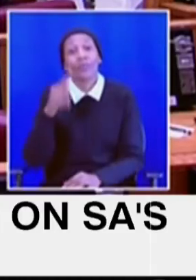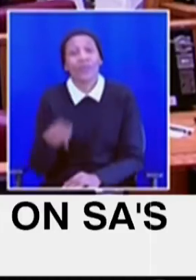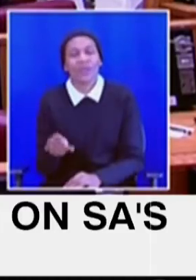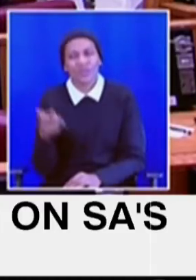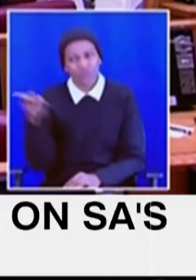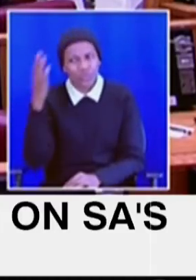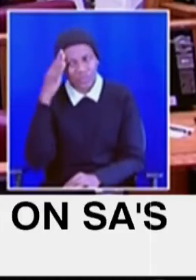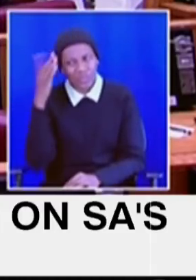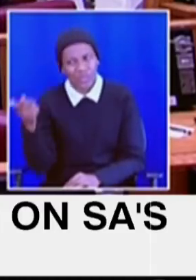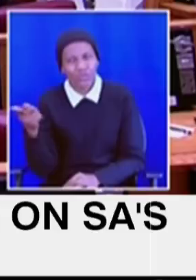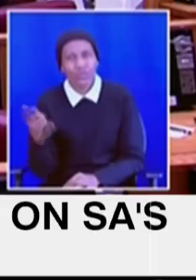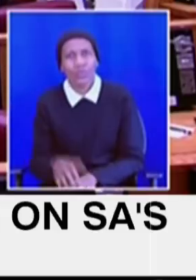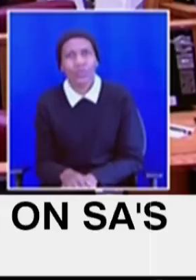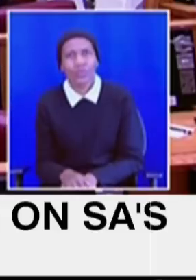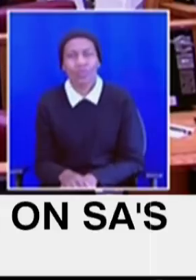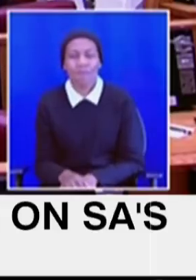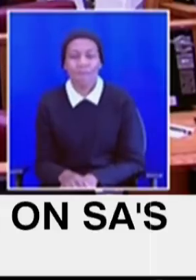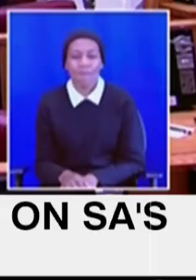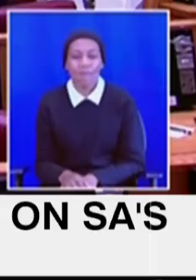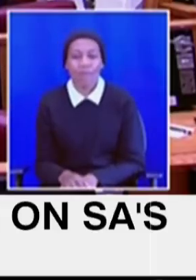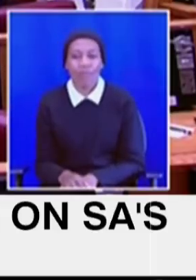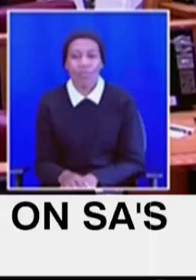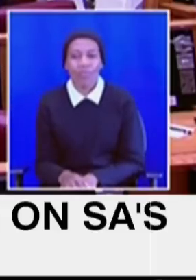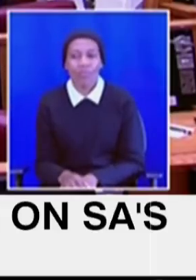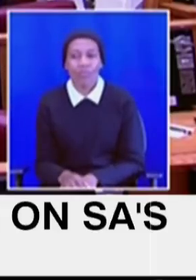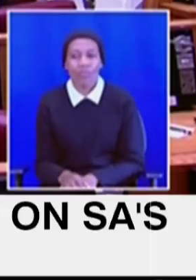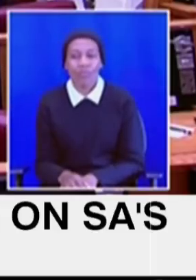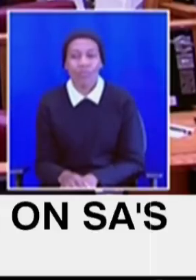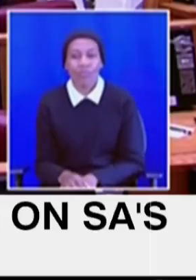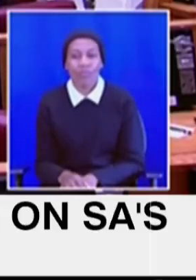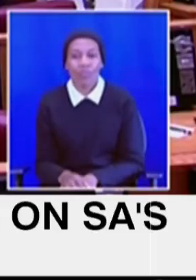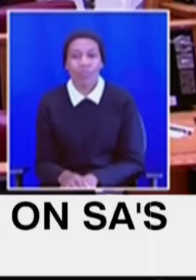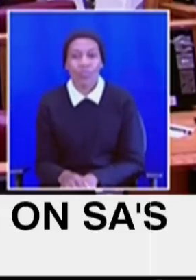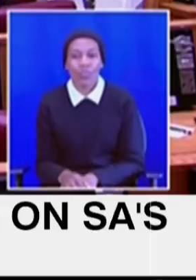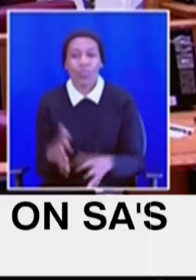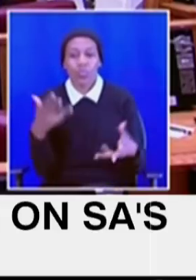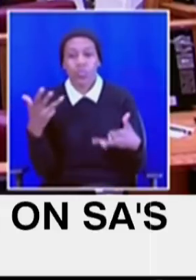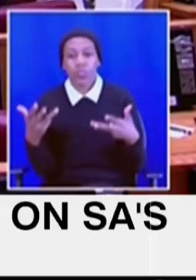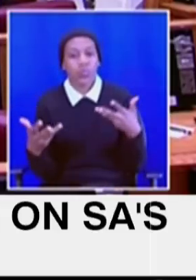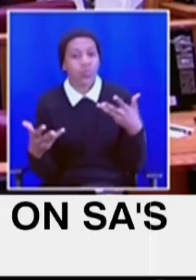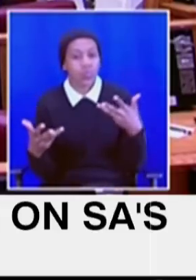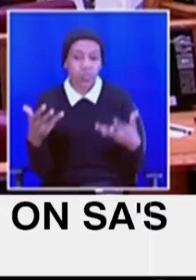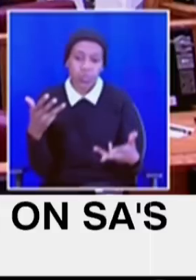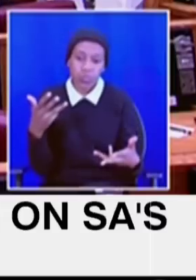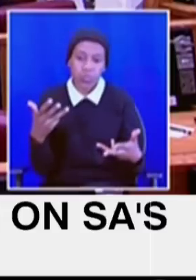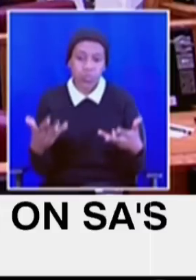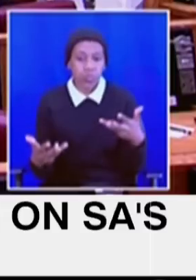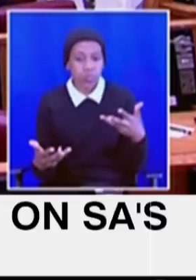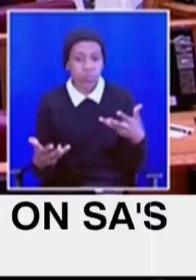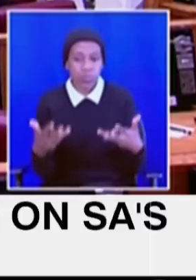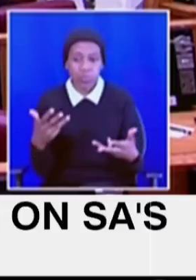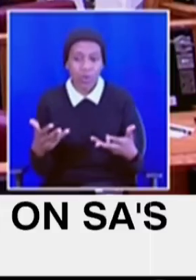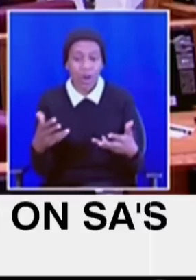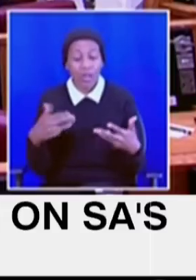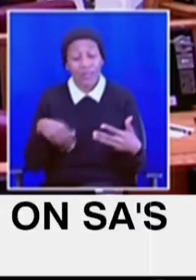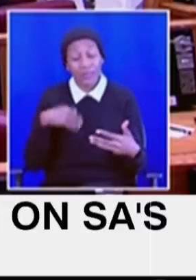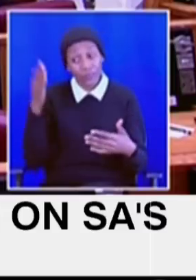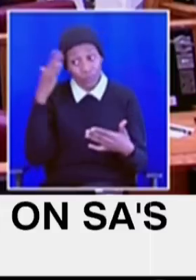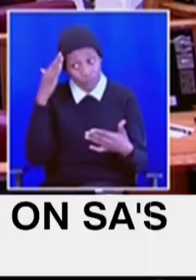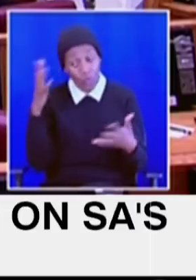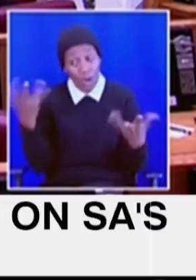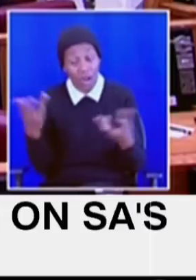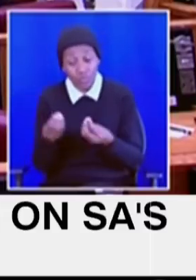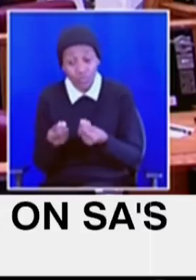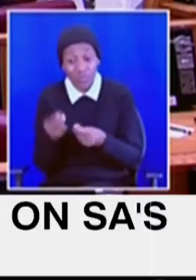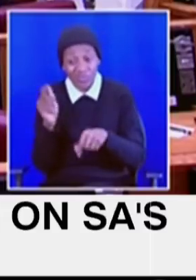fairly familiar with how to deal with these matters. And indeed, I mean,